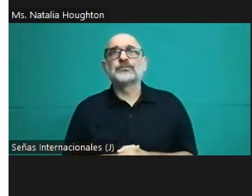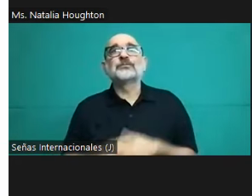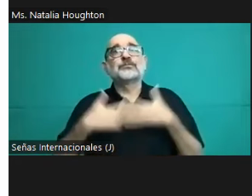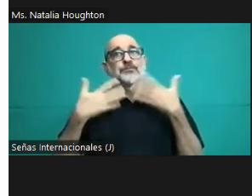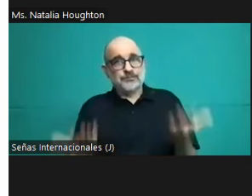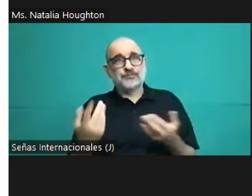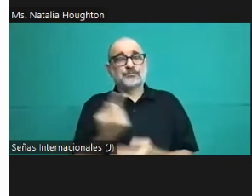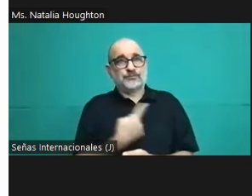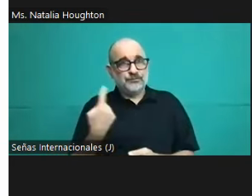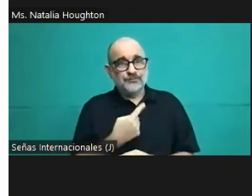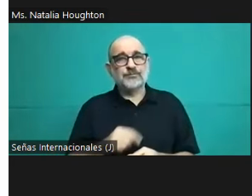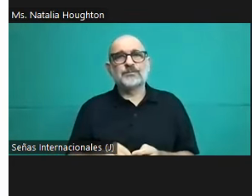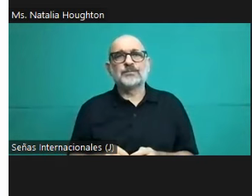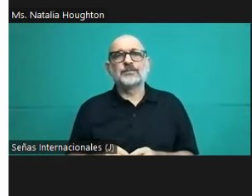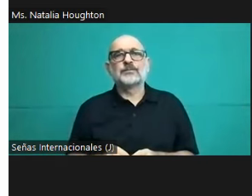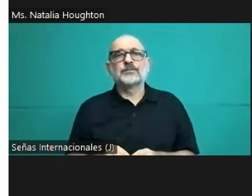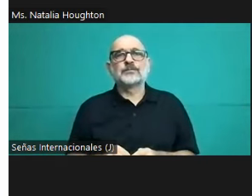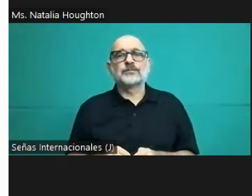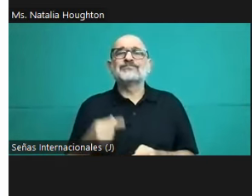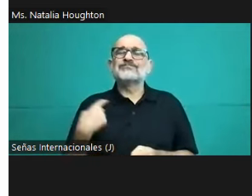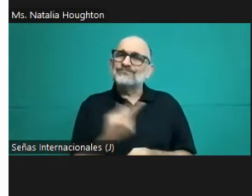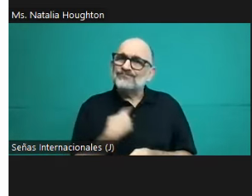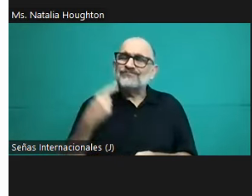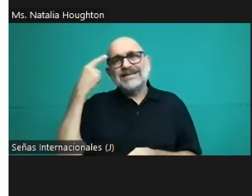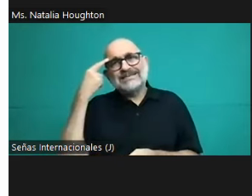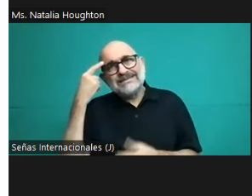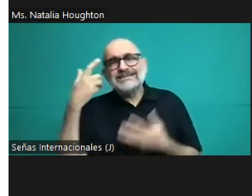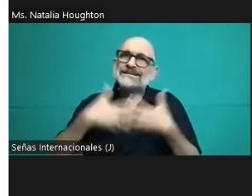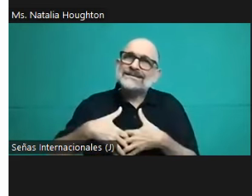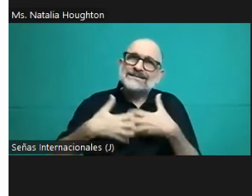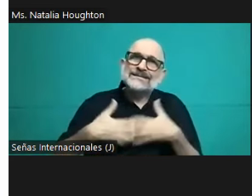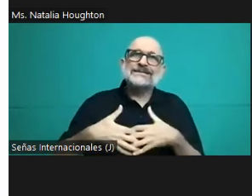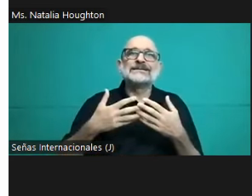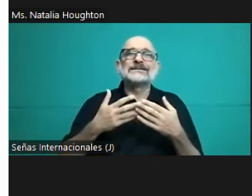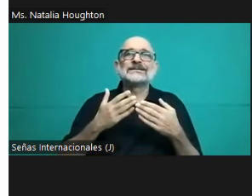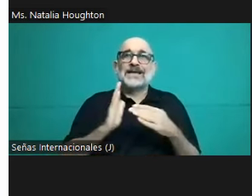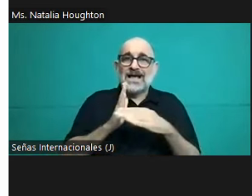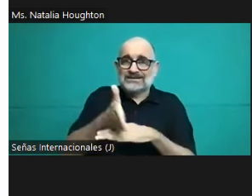addressed matters of access as part